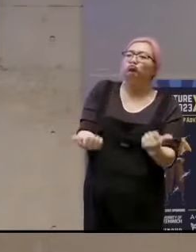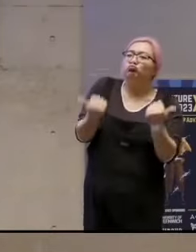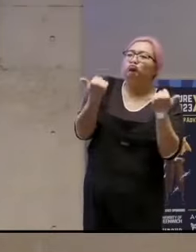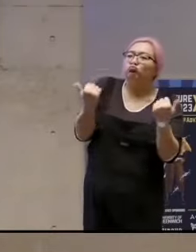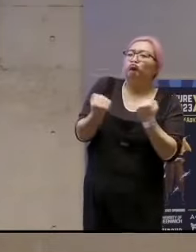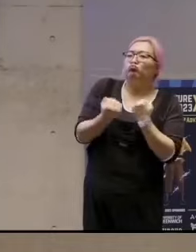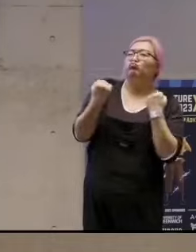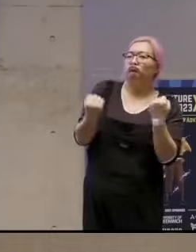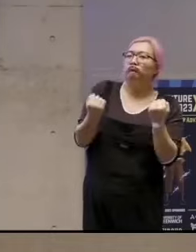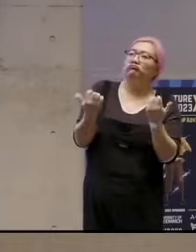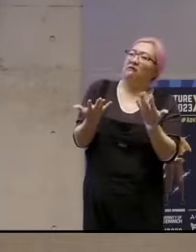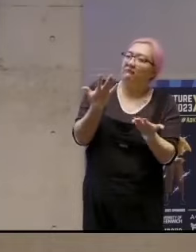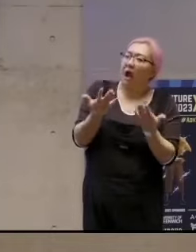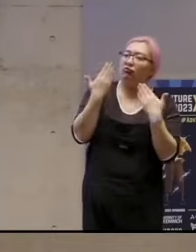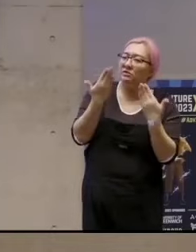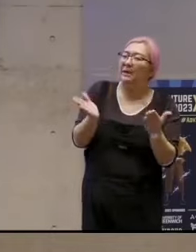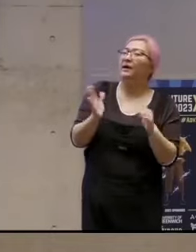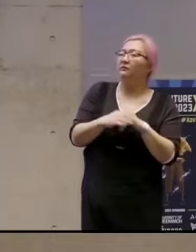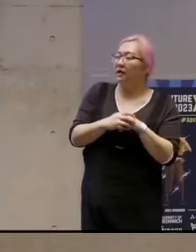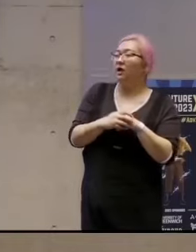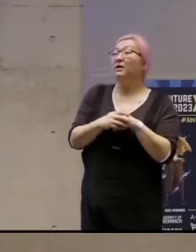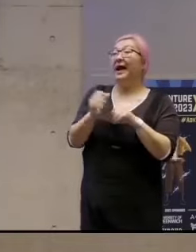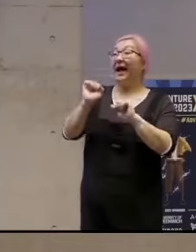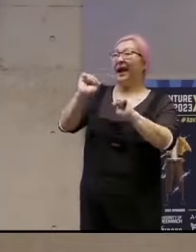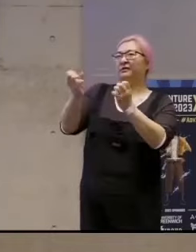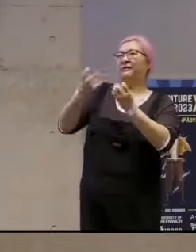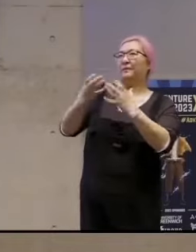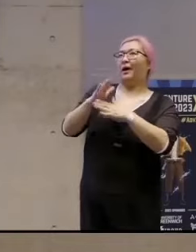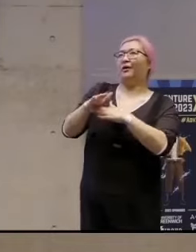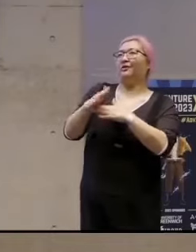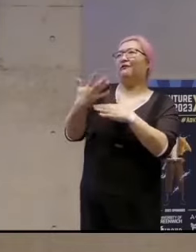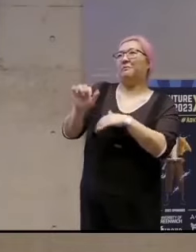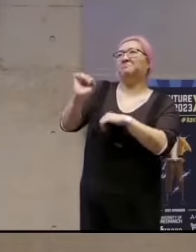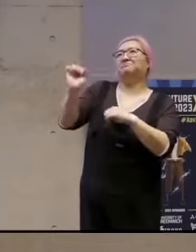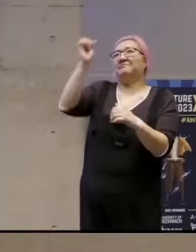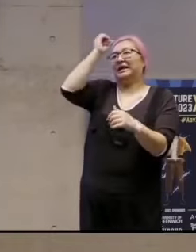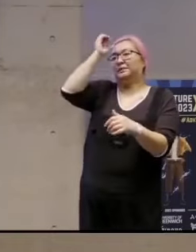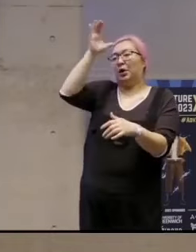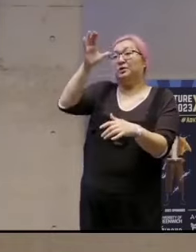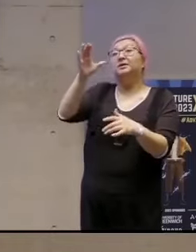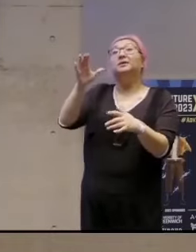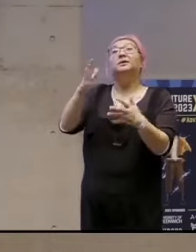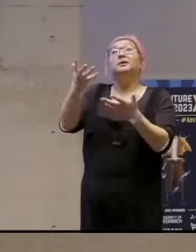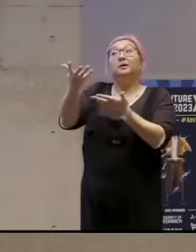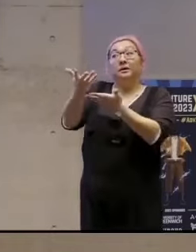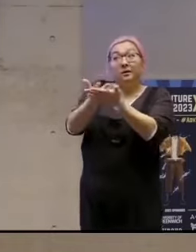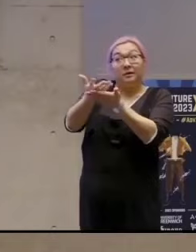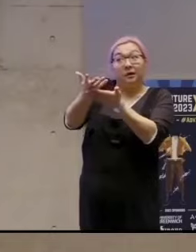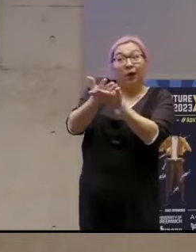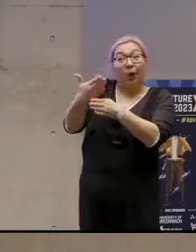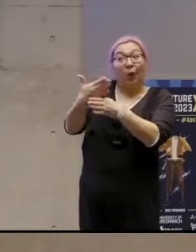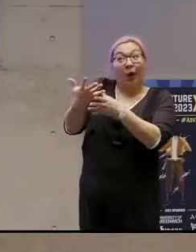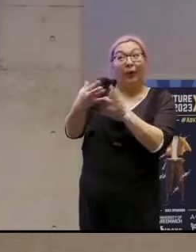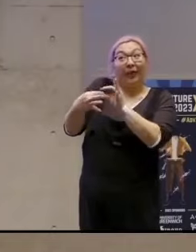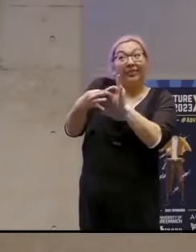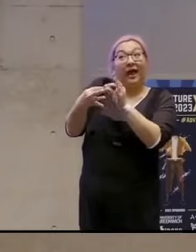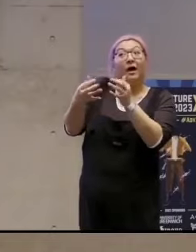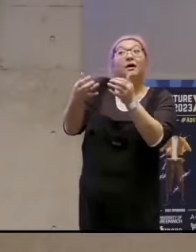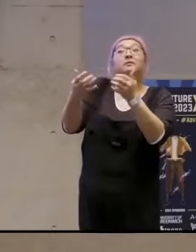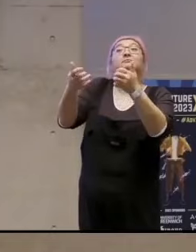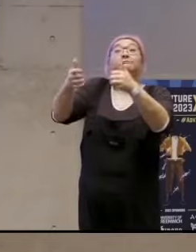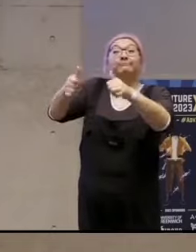perspective on it as experts. And as a direct result of working with these doctors, we also found ways